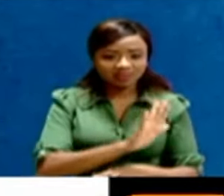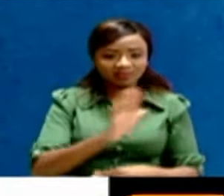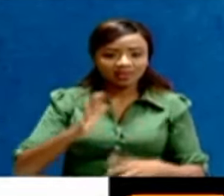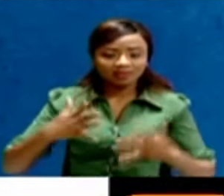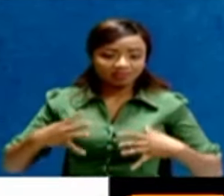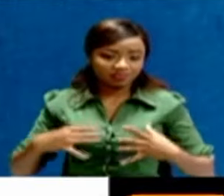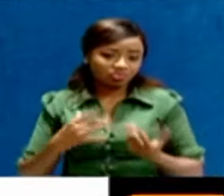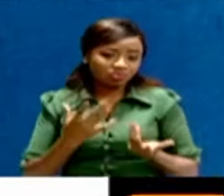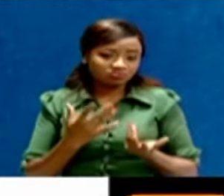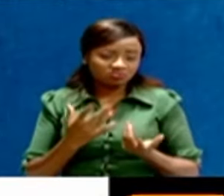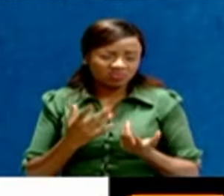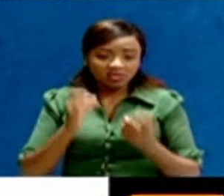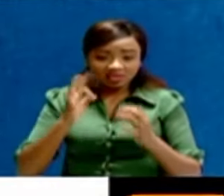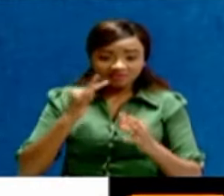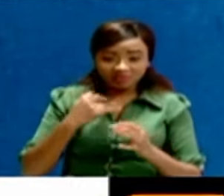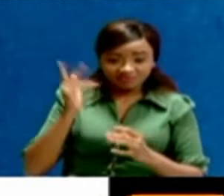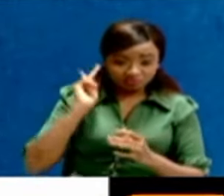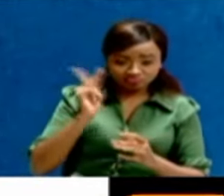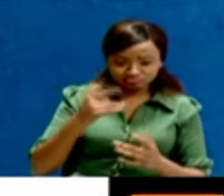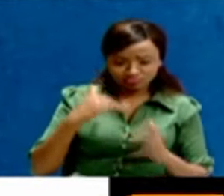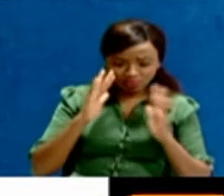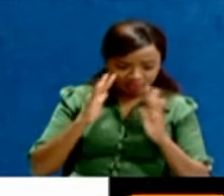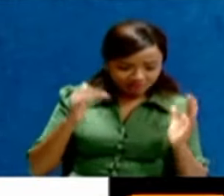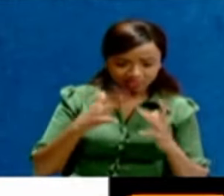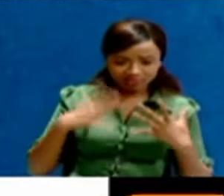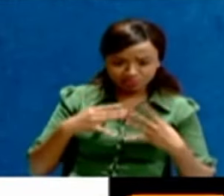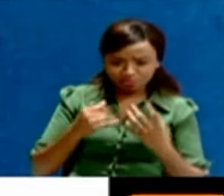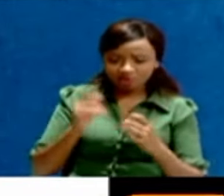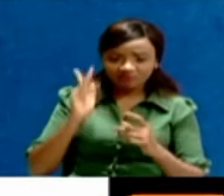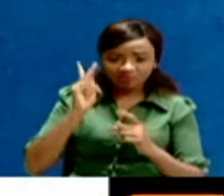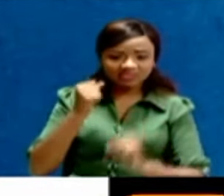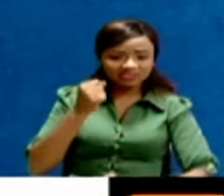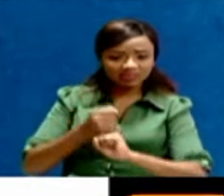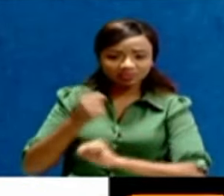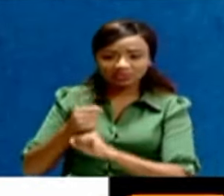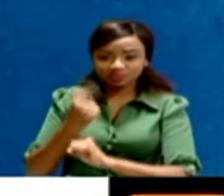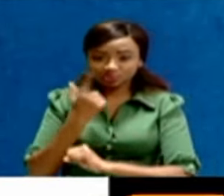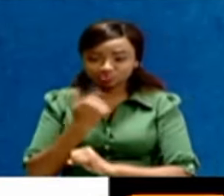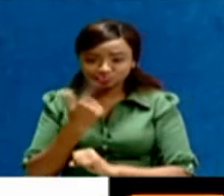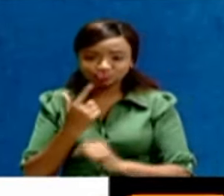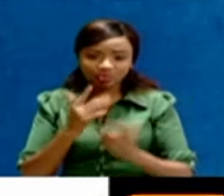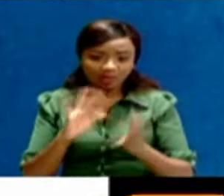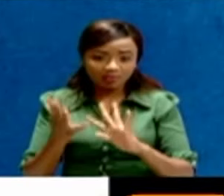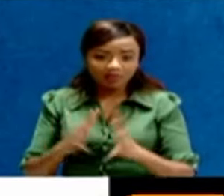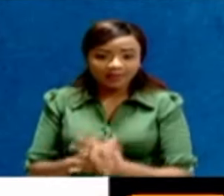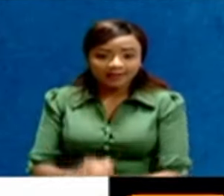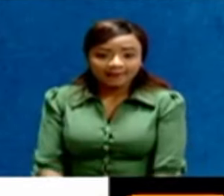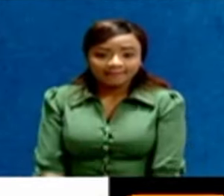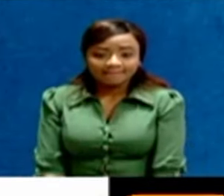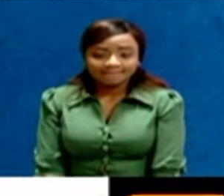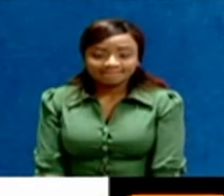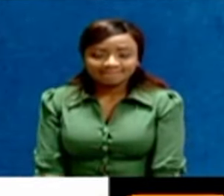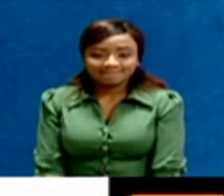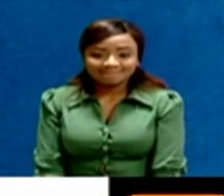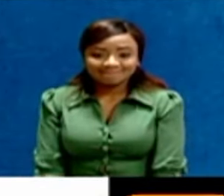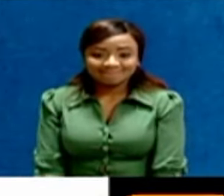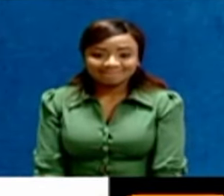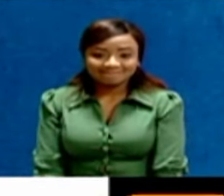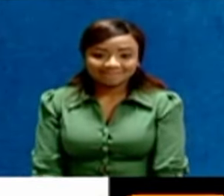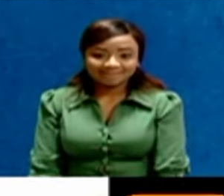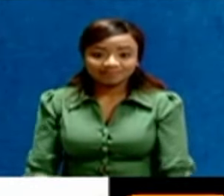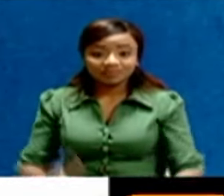Kisii County, I would push for the interest of the people of Kisii. Okay. Honorable Kanata, just wrap it up, because I need to allow Honorable Adama to respond. People of Kisii,